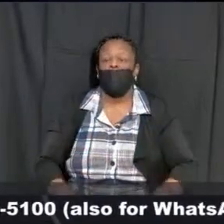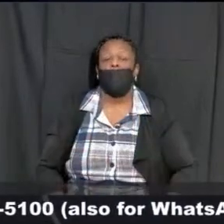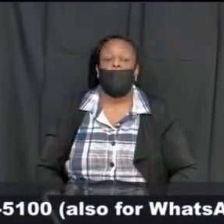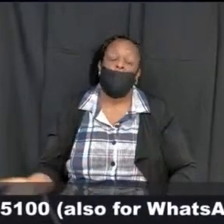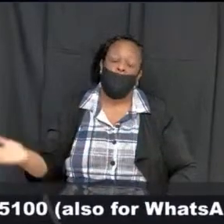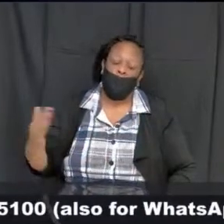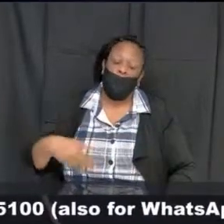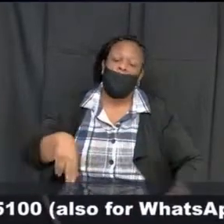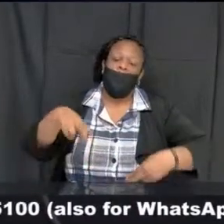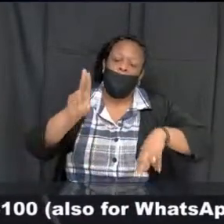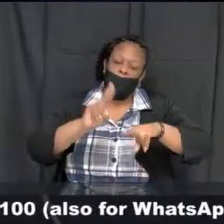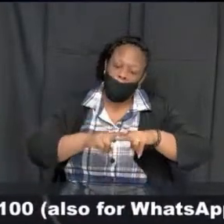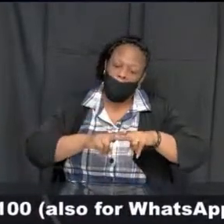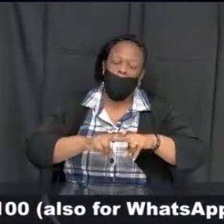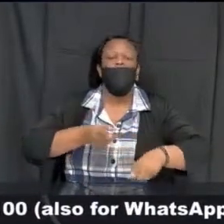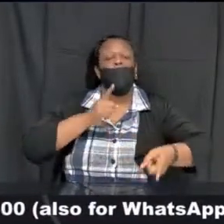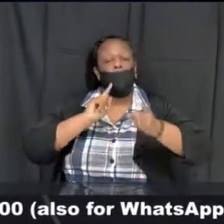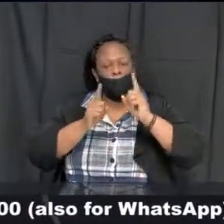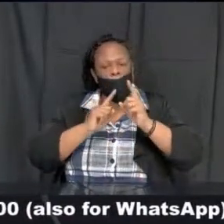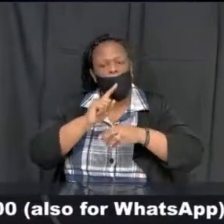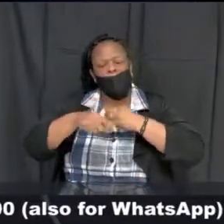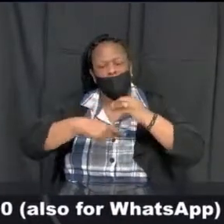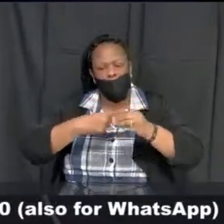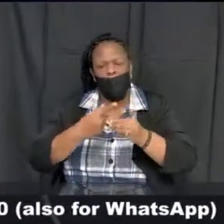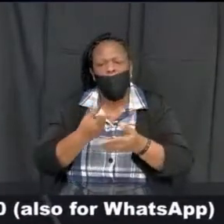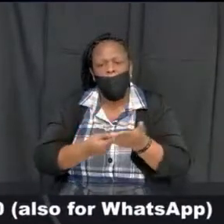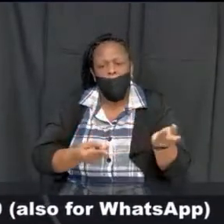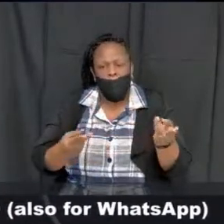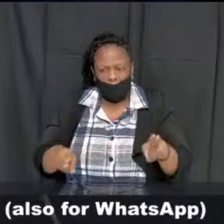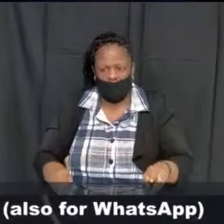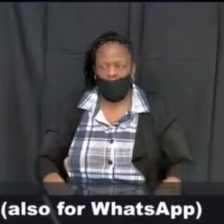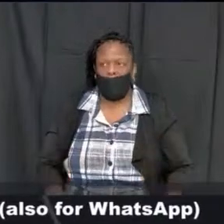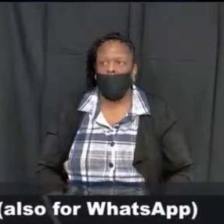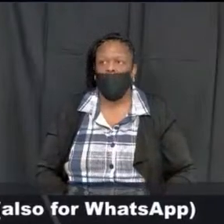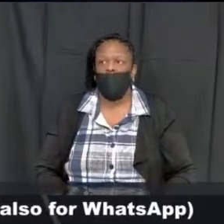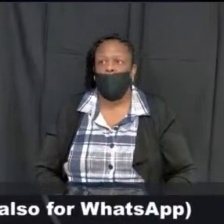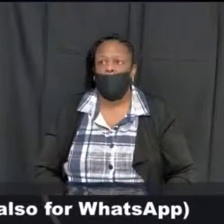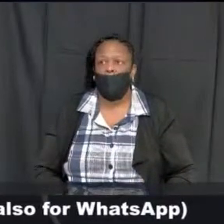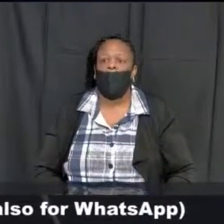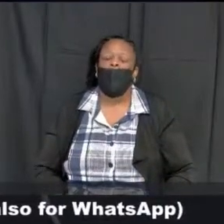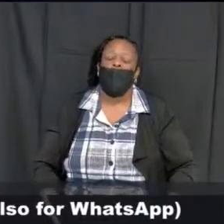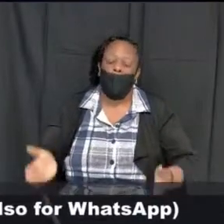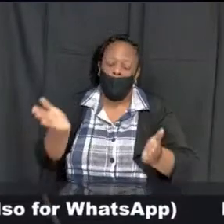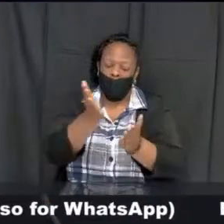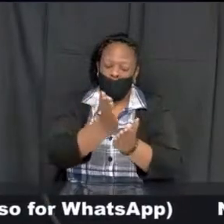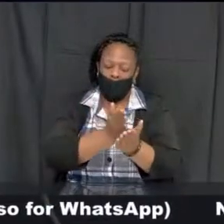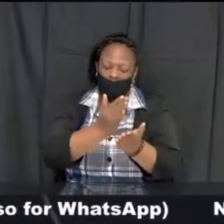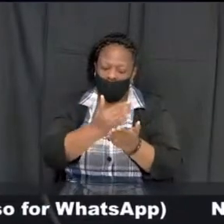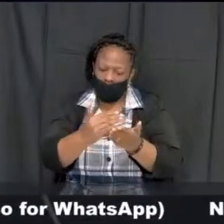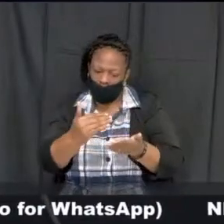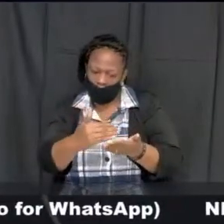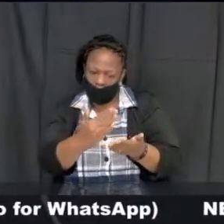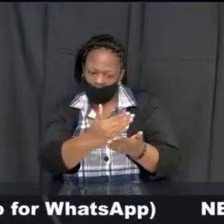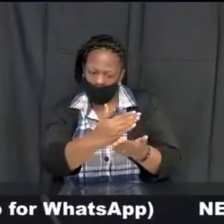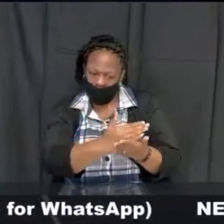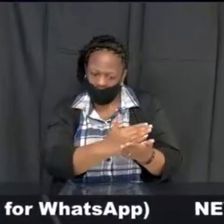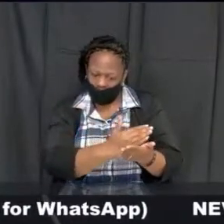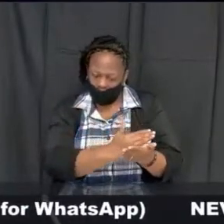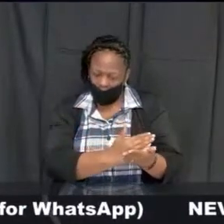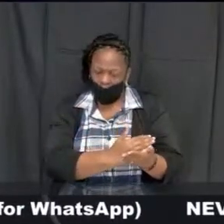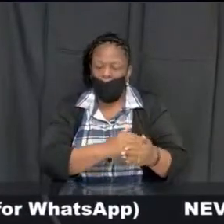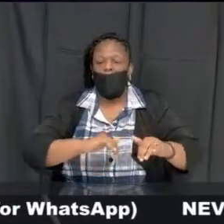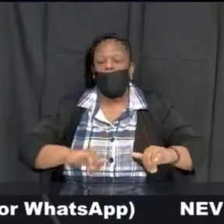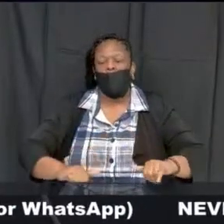of international consultants to develop a roadmap to recovery. And this roadmap to recovery must